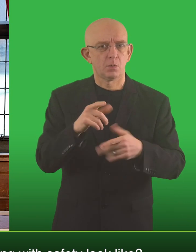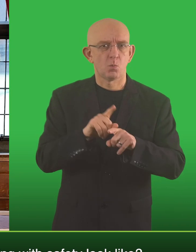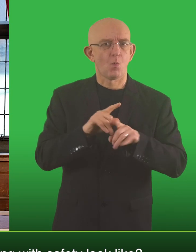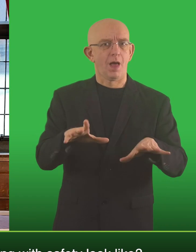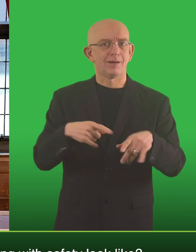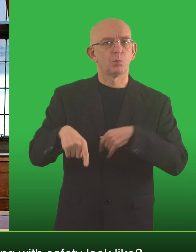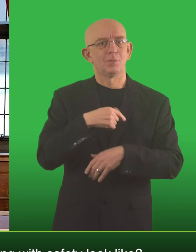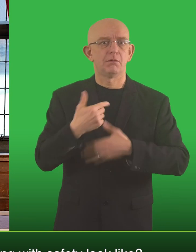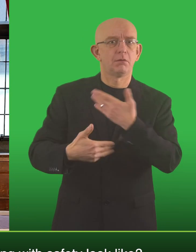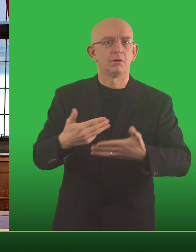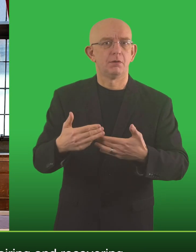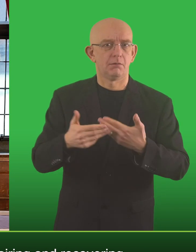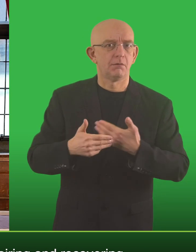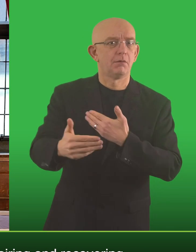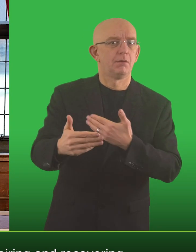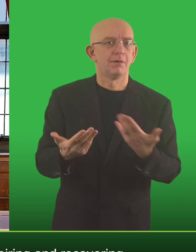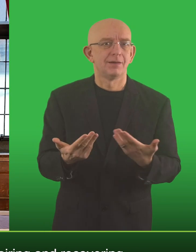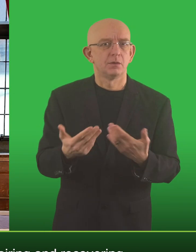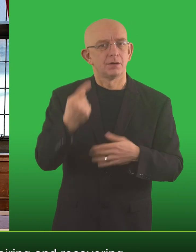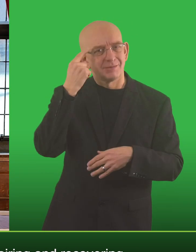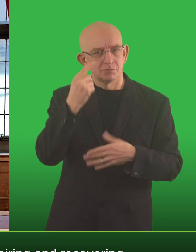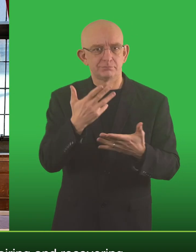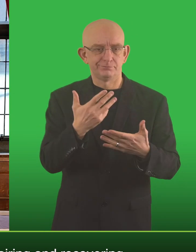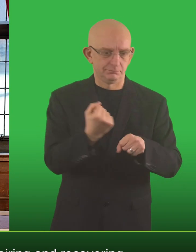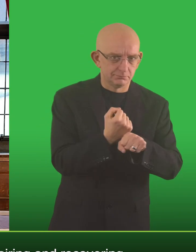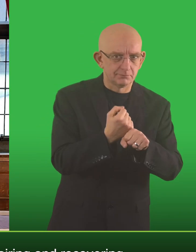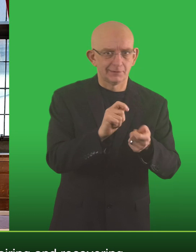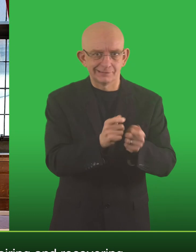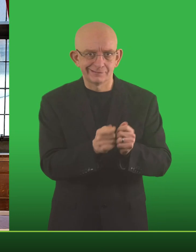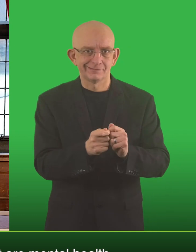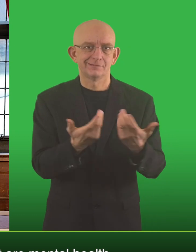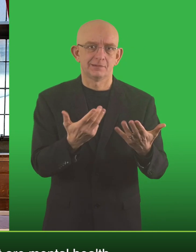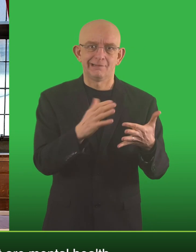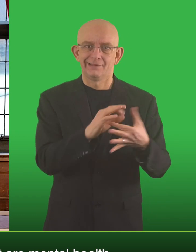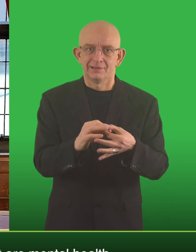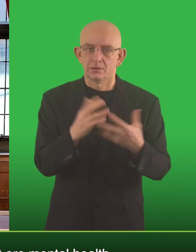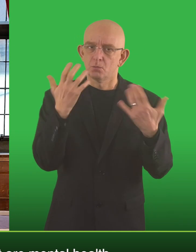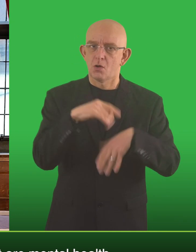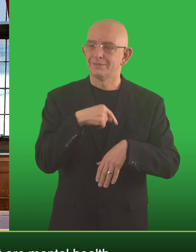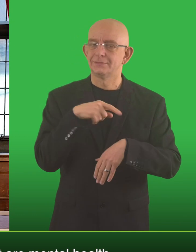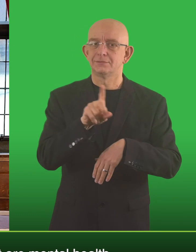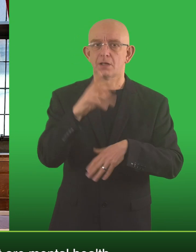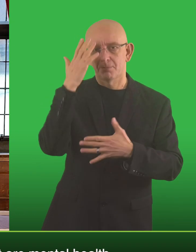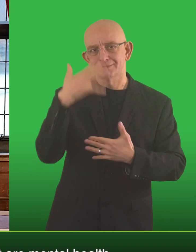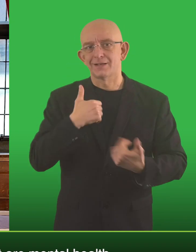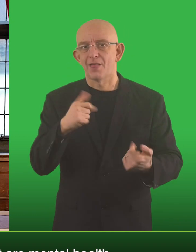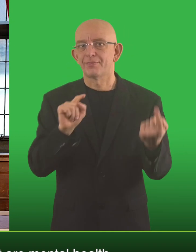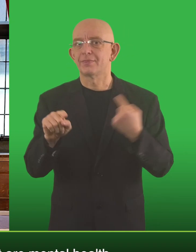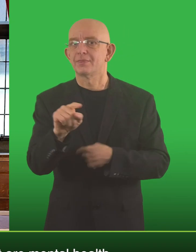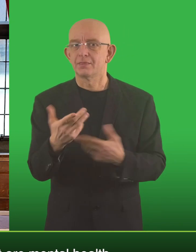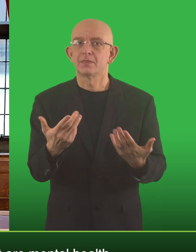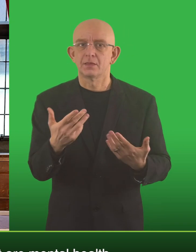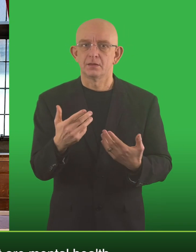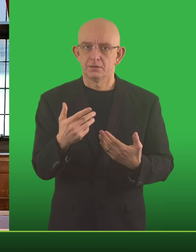like? We kind of think through the fixing, repairing and recovering. The things that are worrying me a lot are